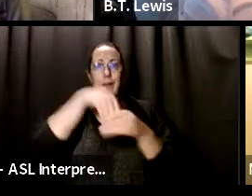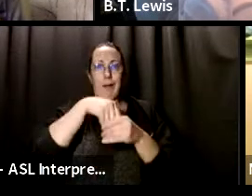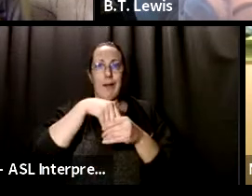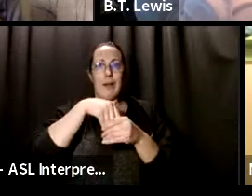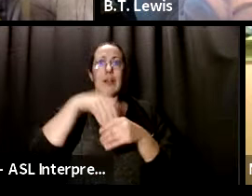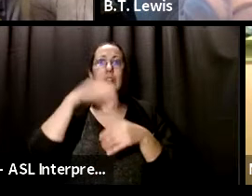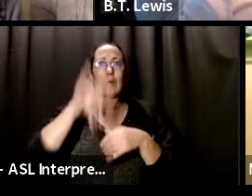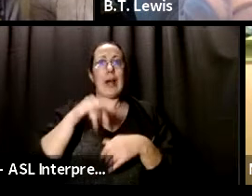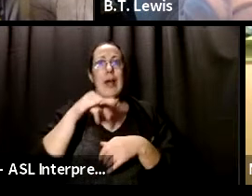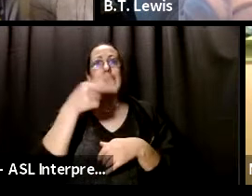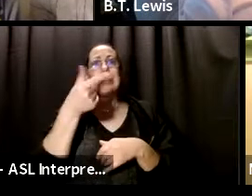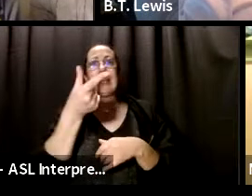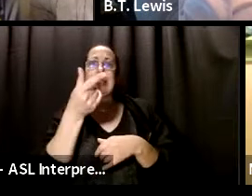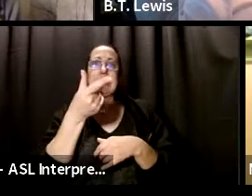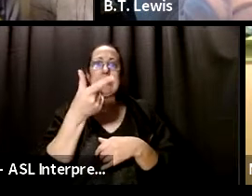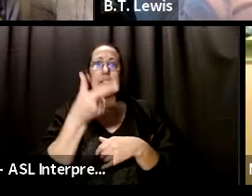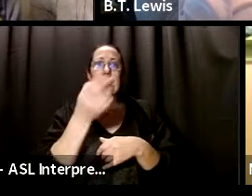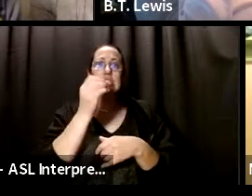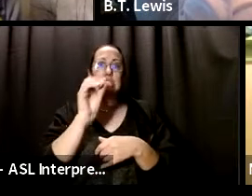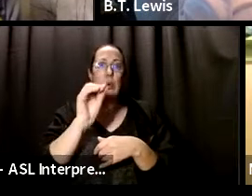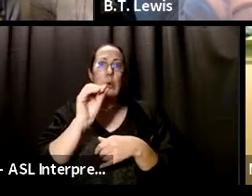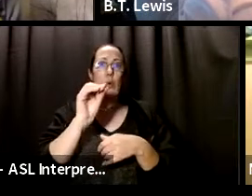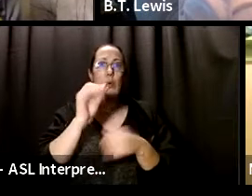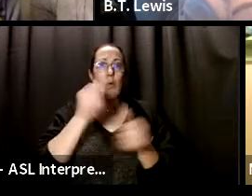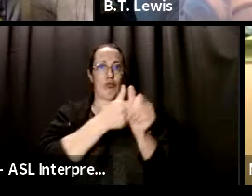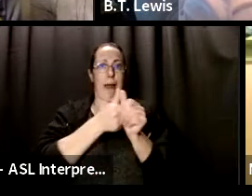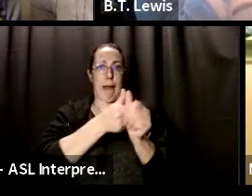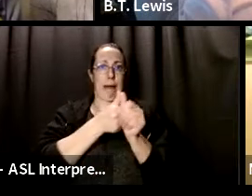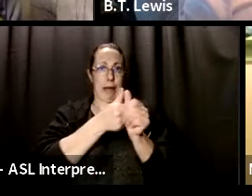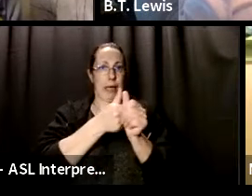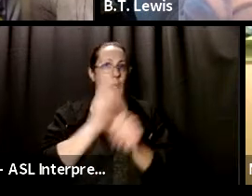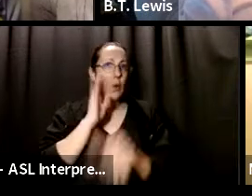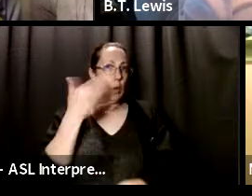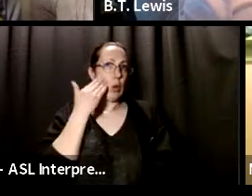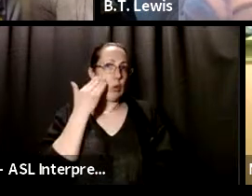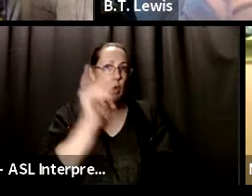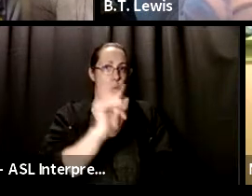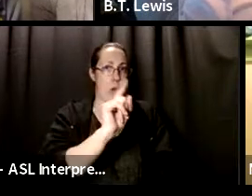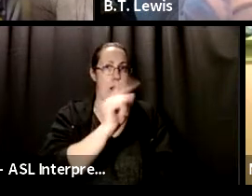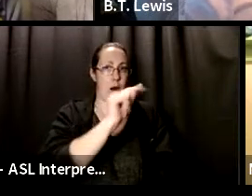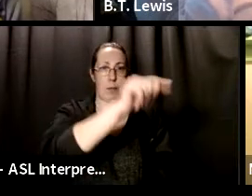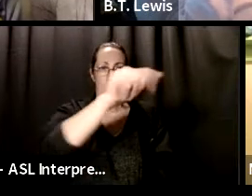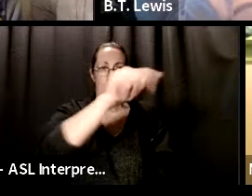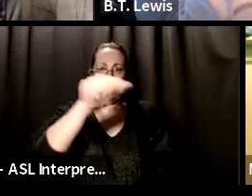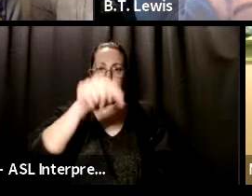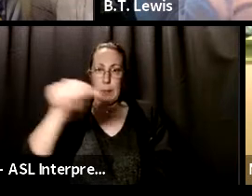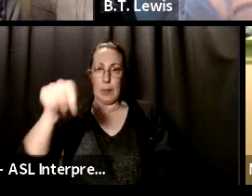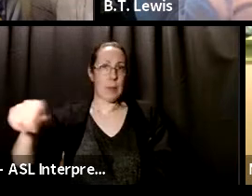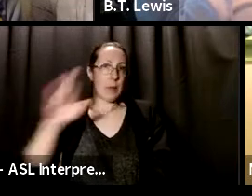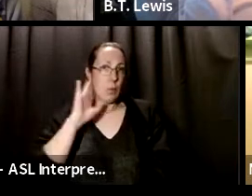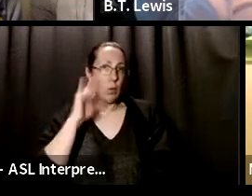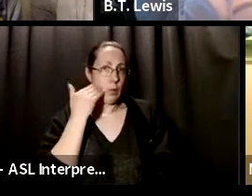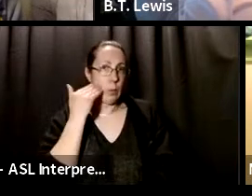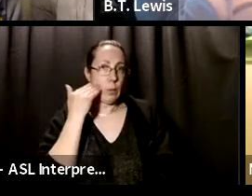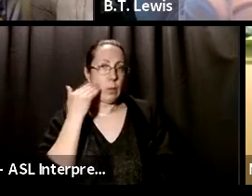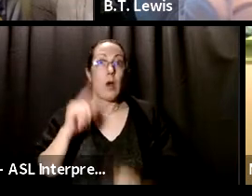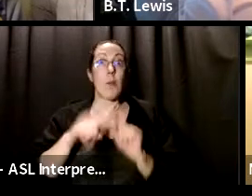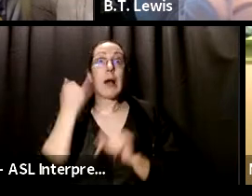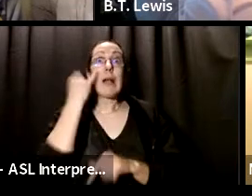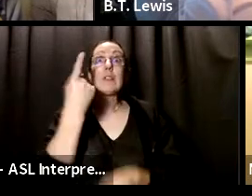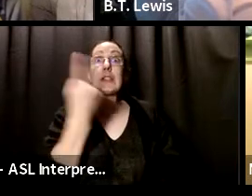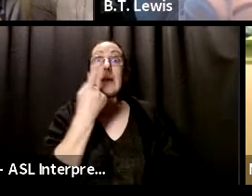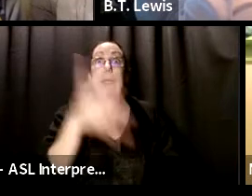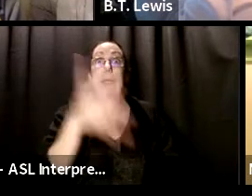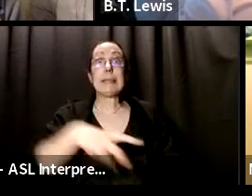and the geo-tracking of them will be built in. We will be able to know where they are. But if somebody takes the bike